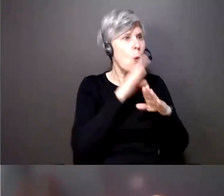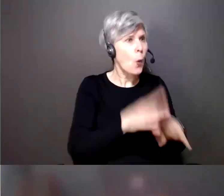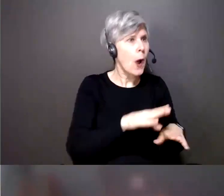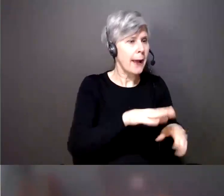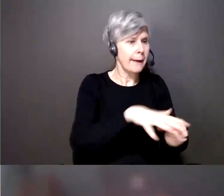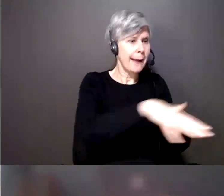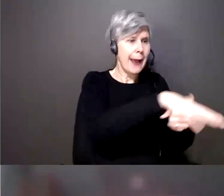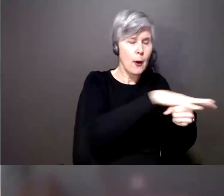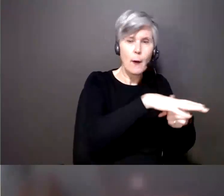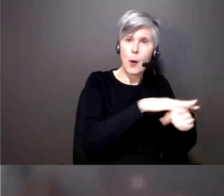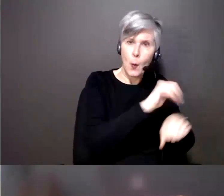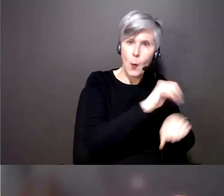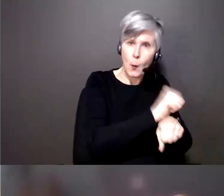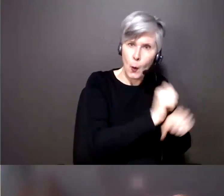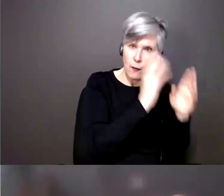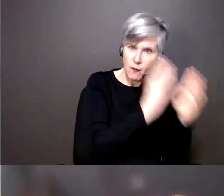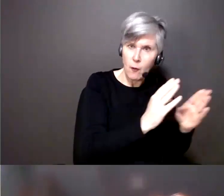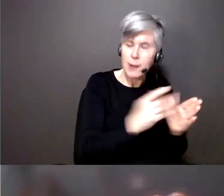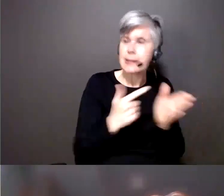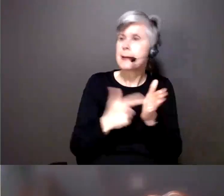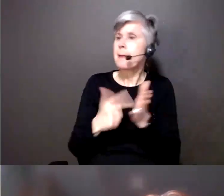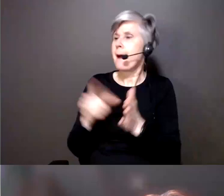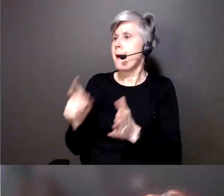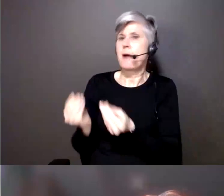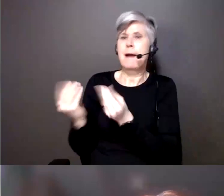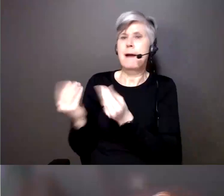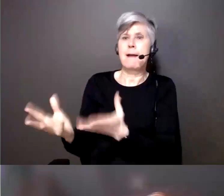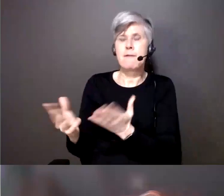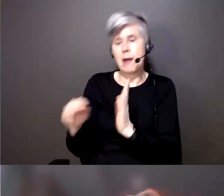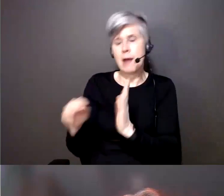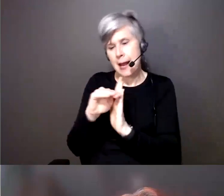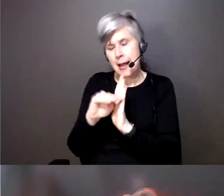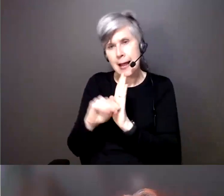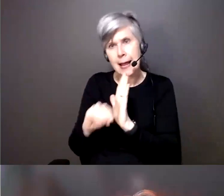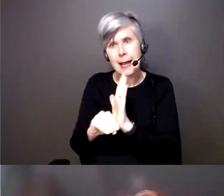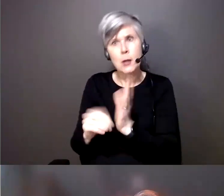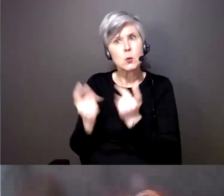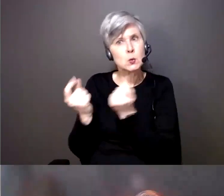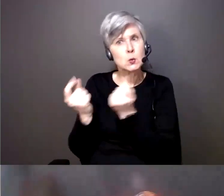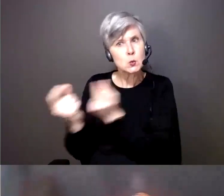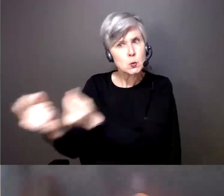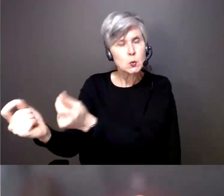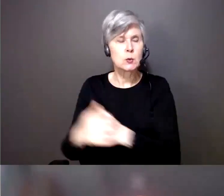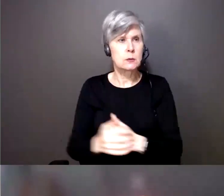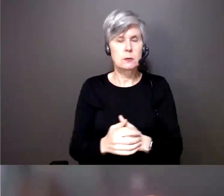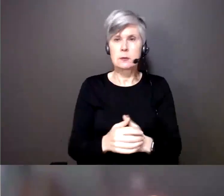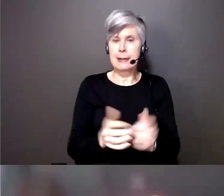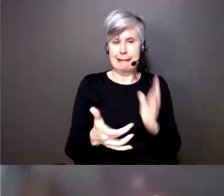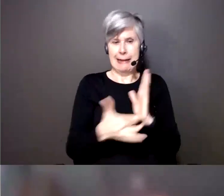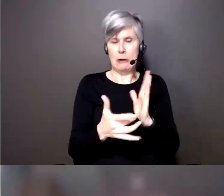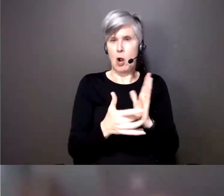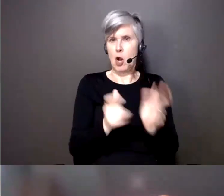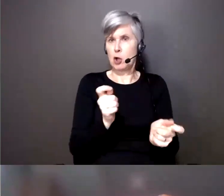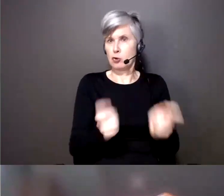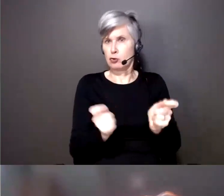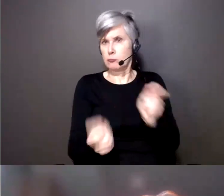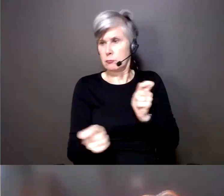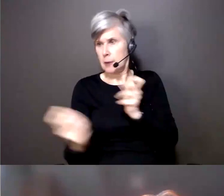communicated. For others, it's adaptive technology, a screen reader, magnification,